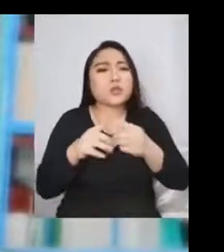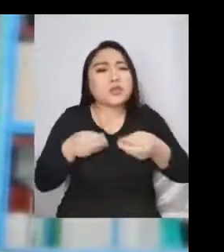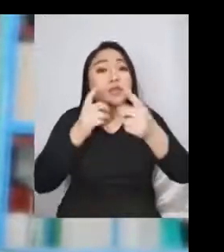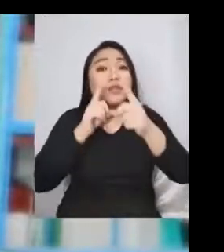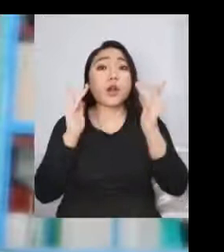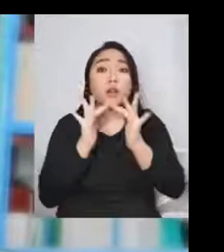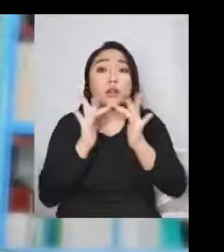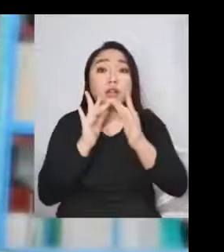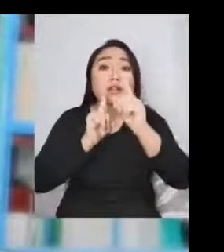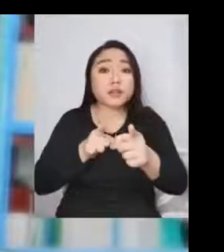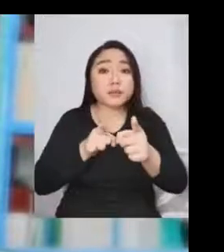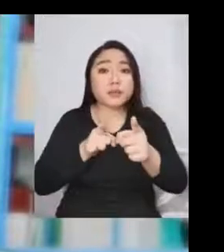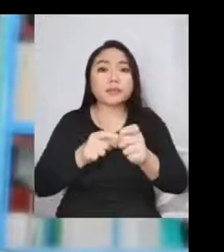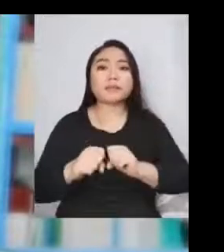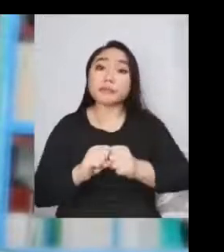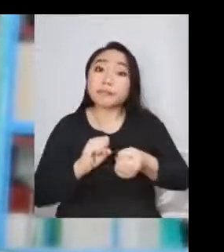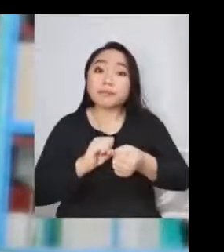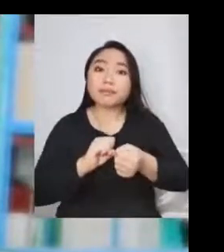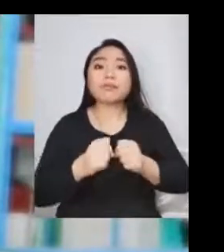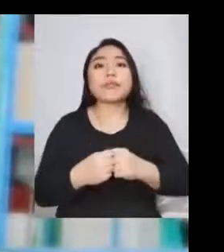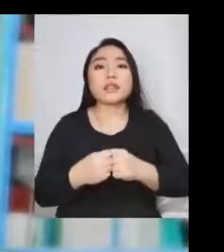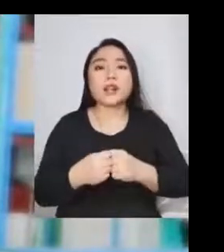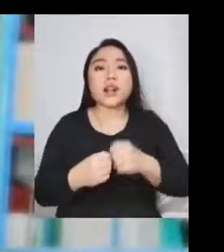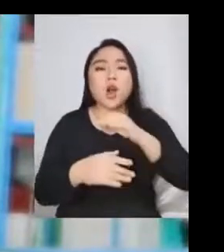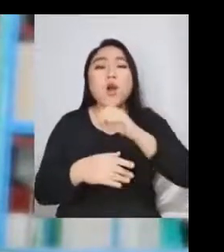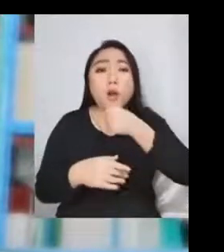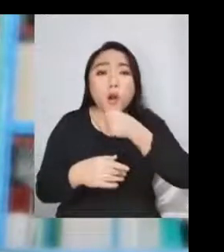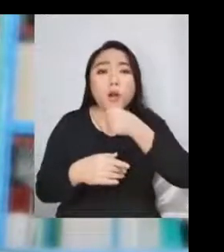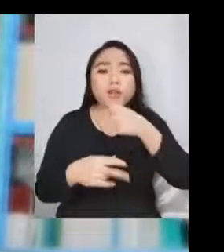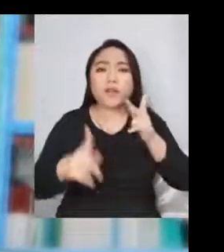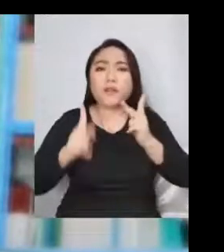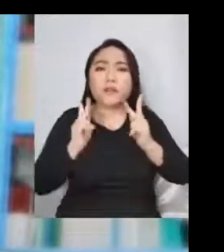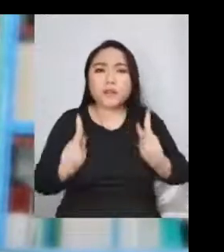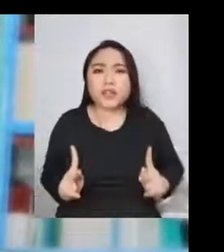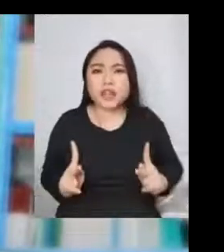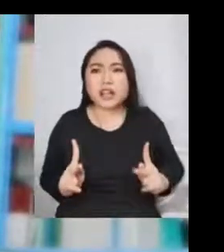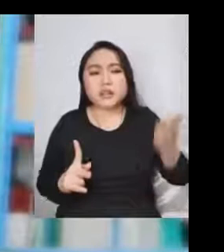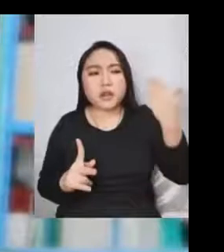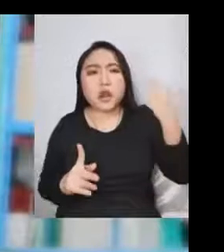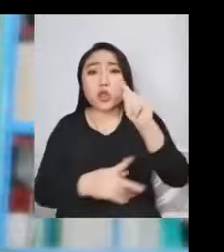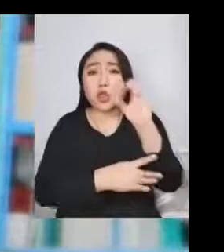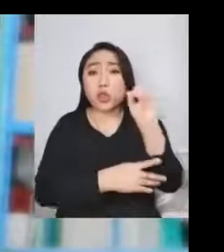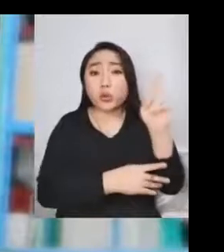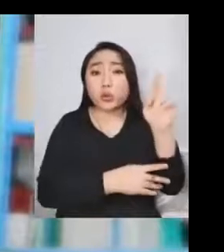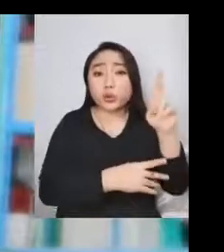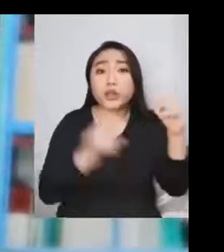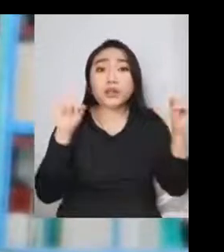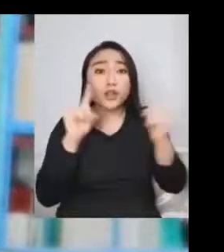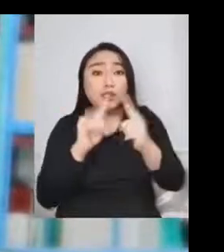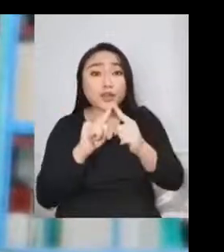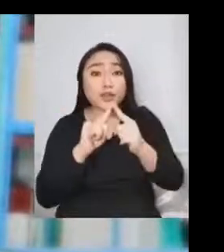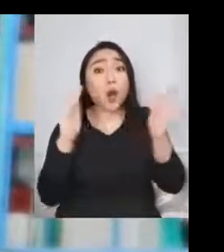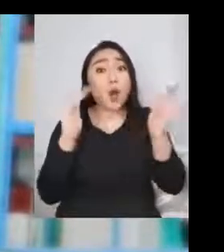online solutions. Thus, we repositioned our old physical library tour and orientation program to